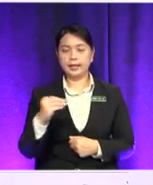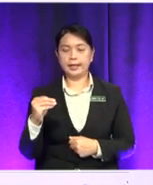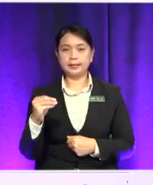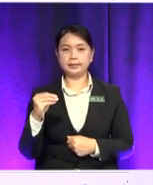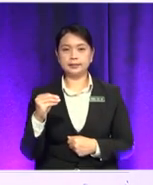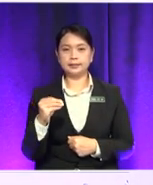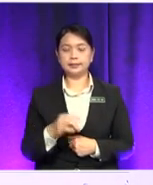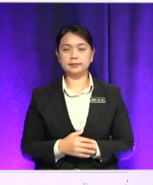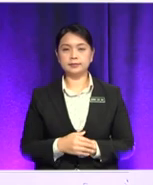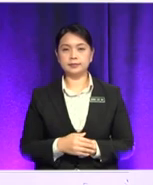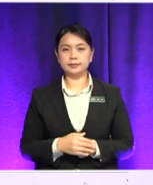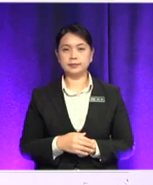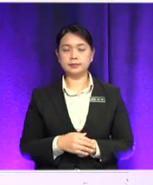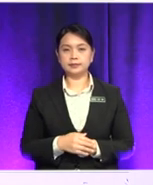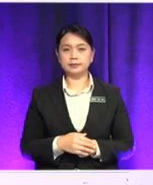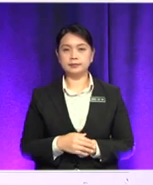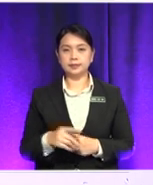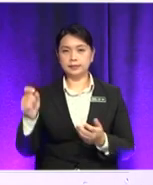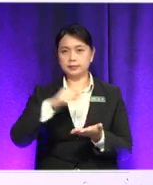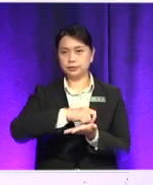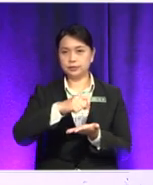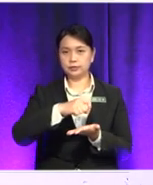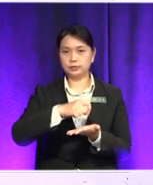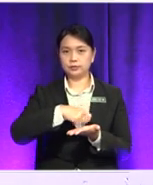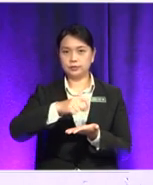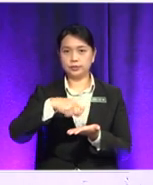signature ending. Okay, I'll take two questions, can we?